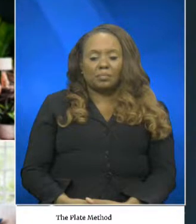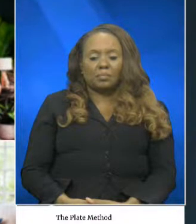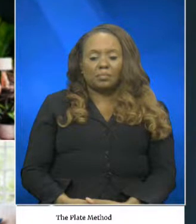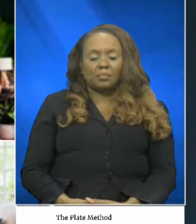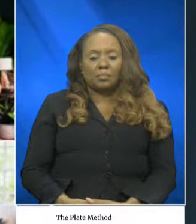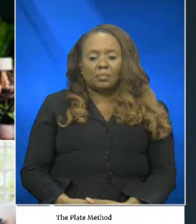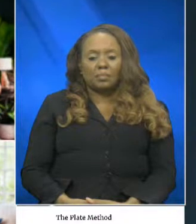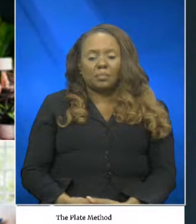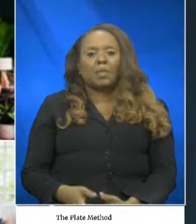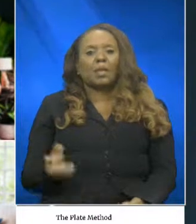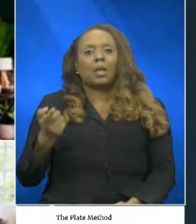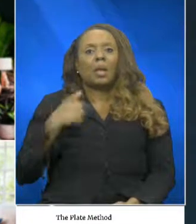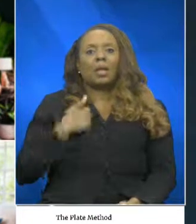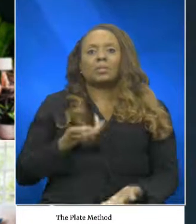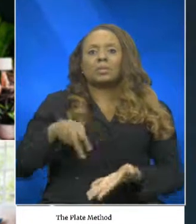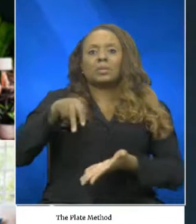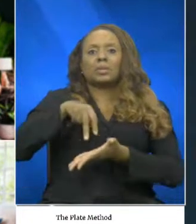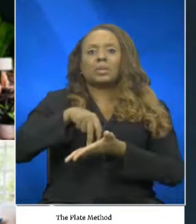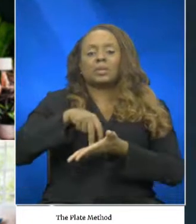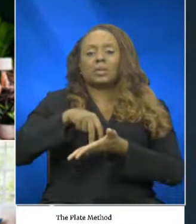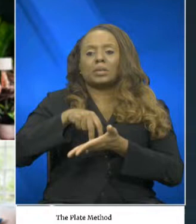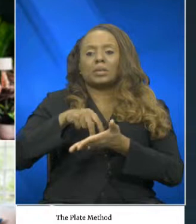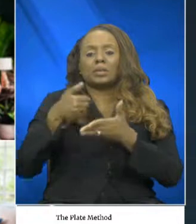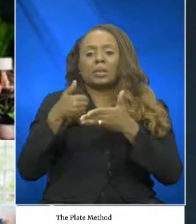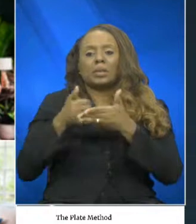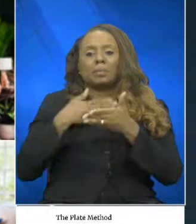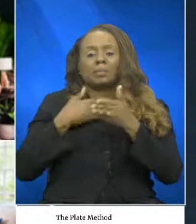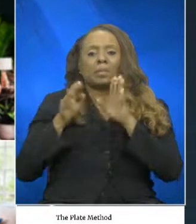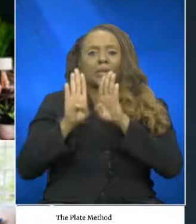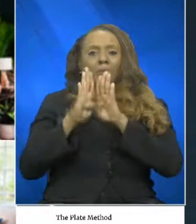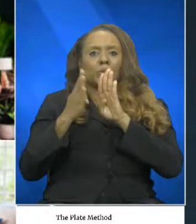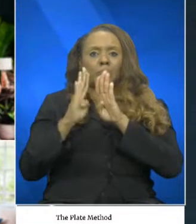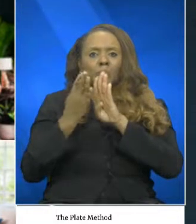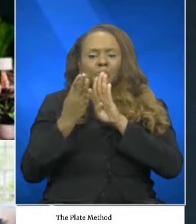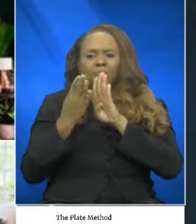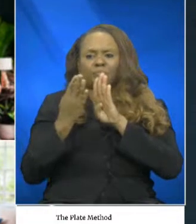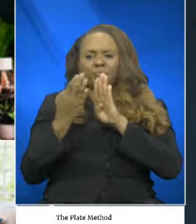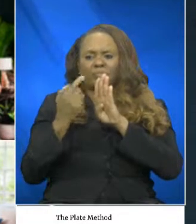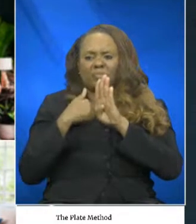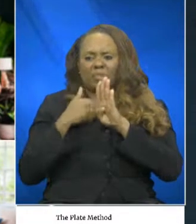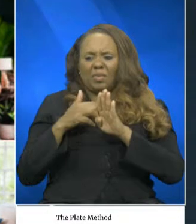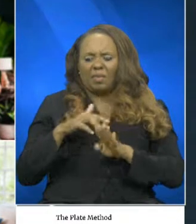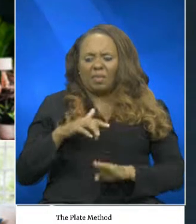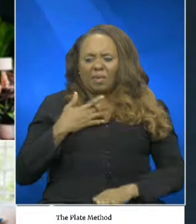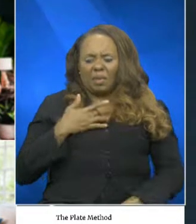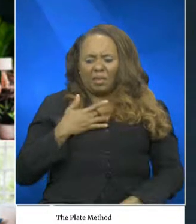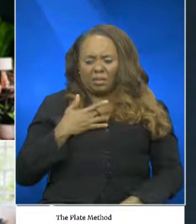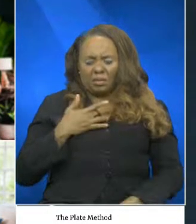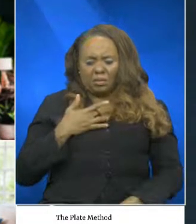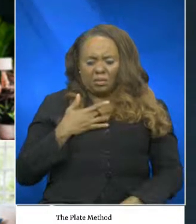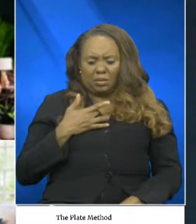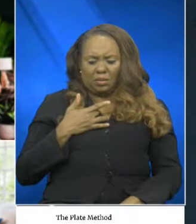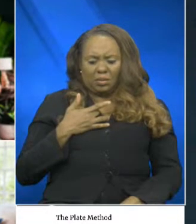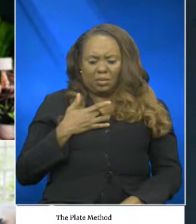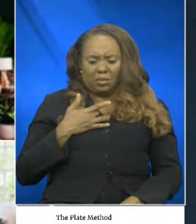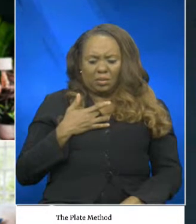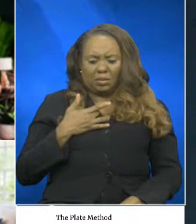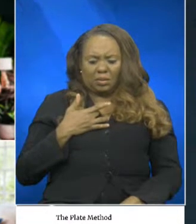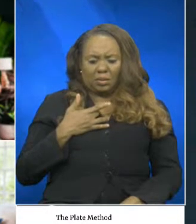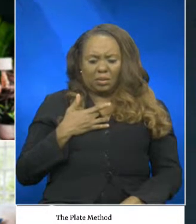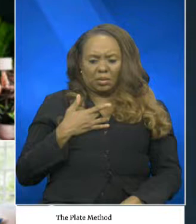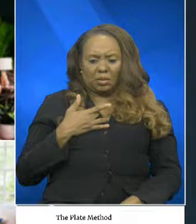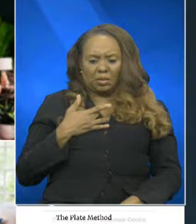standing in the doorway, and all of a sudden I felt this strange sensation down